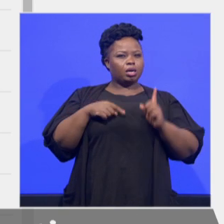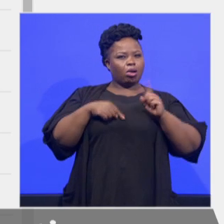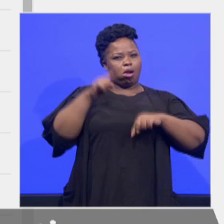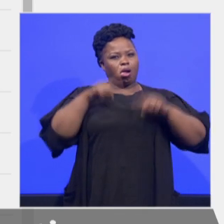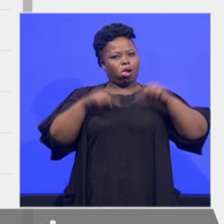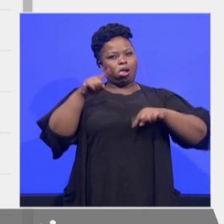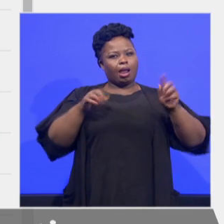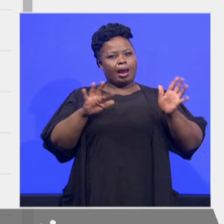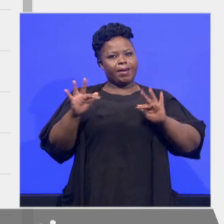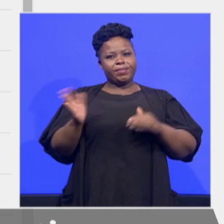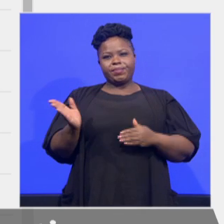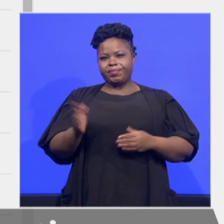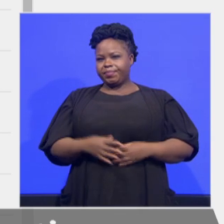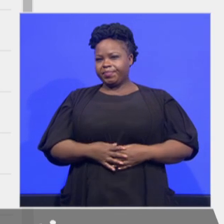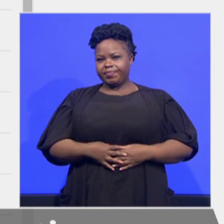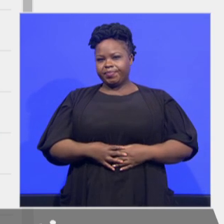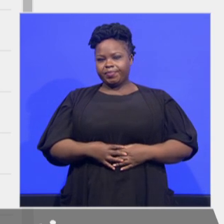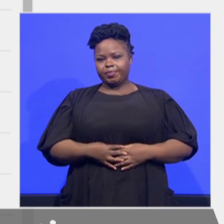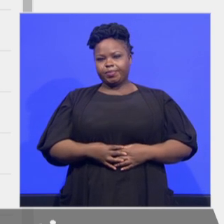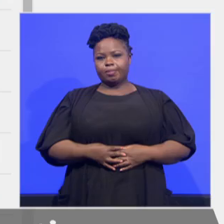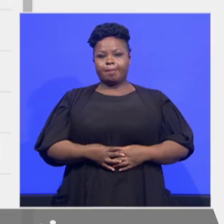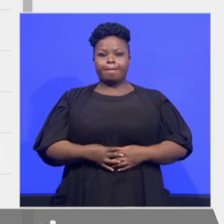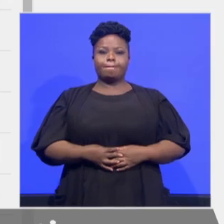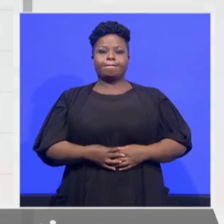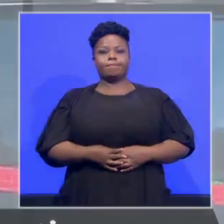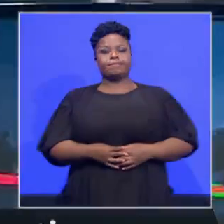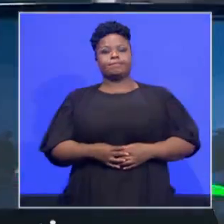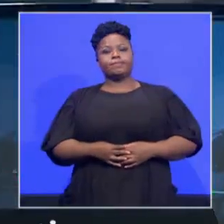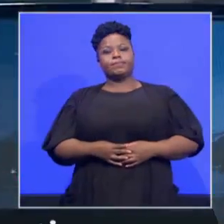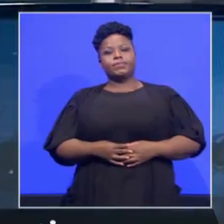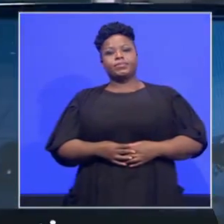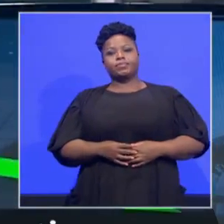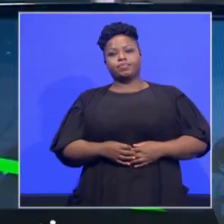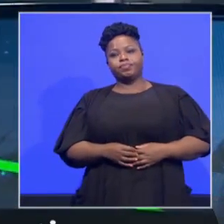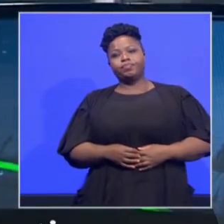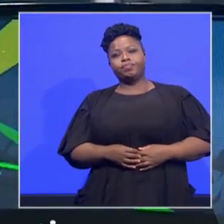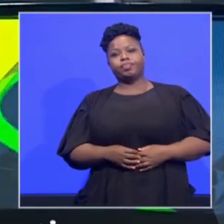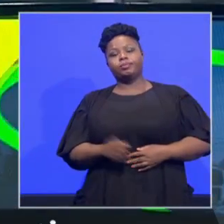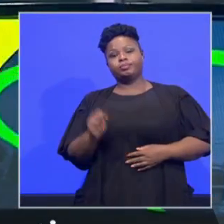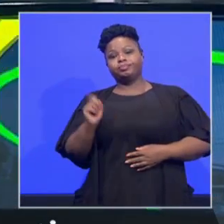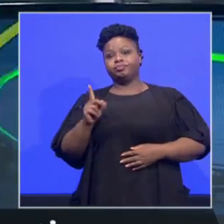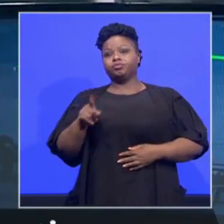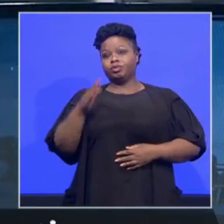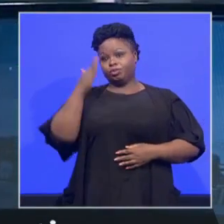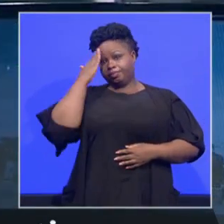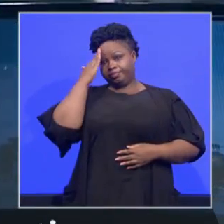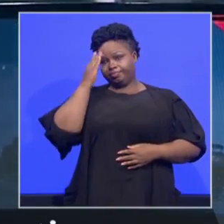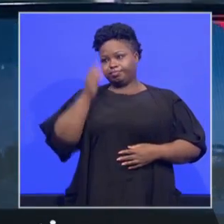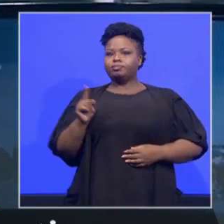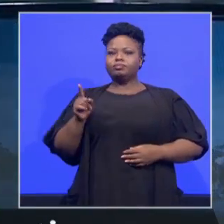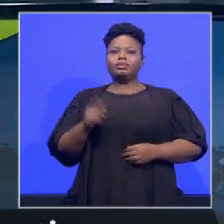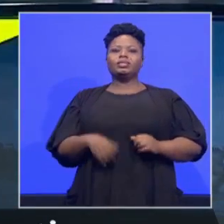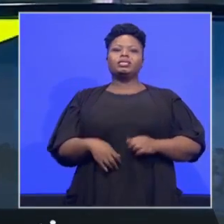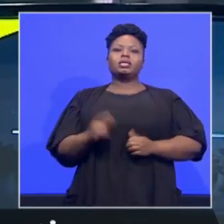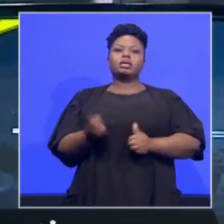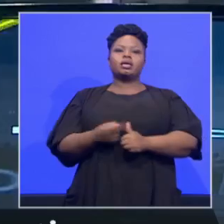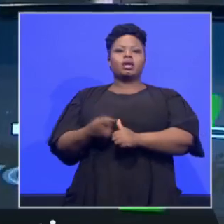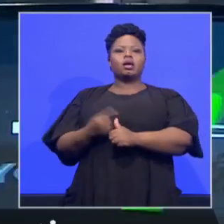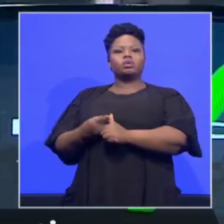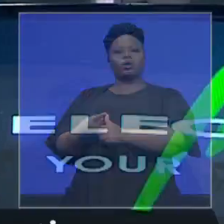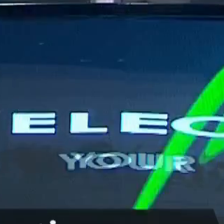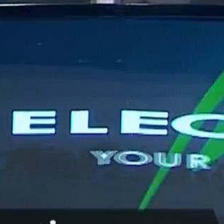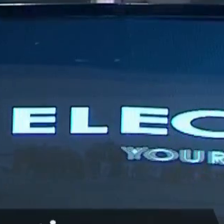the predictability here. So firstly, we must realize that there's only 11% of the voting